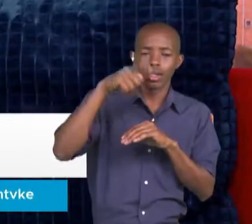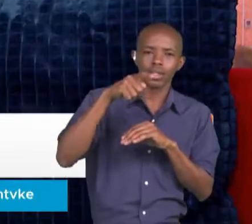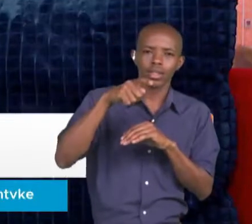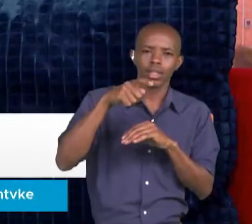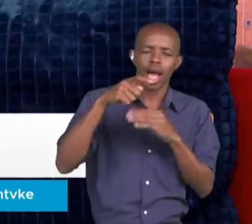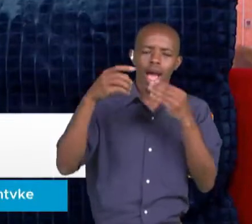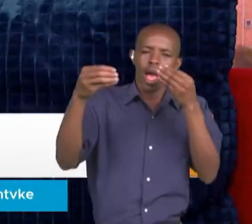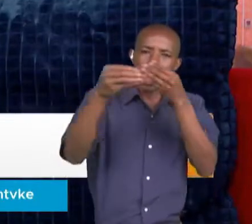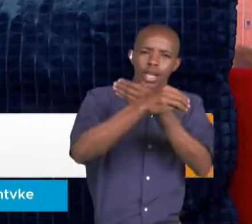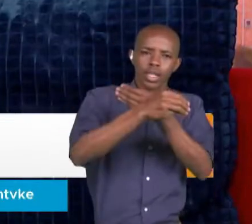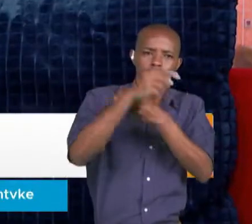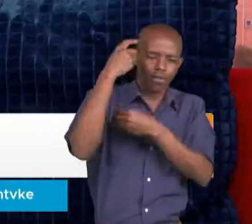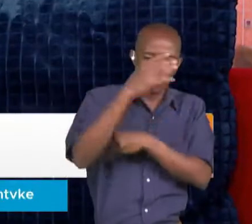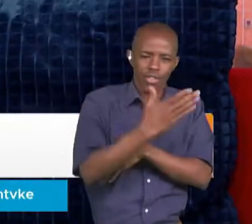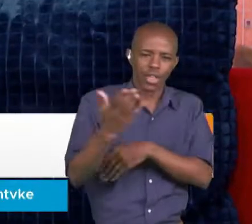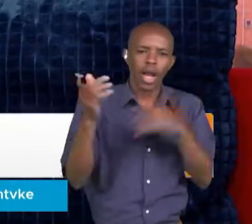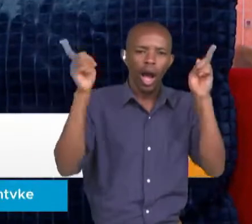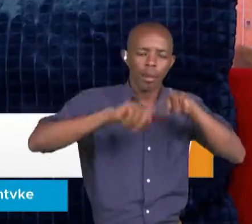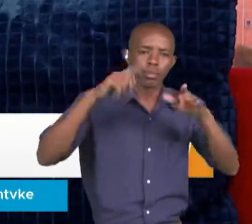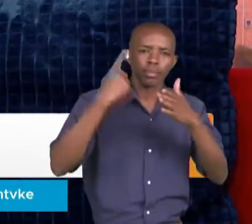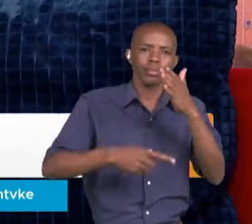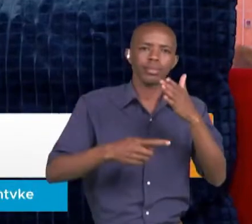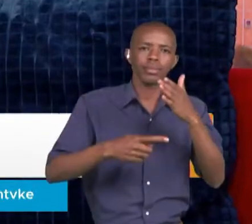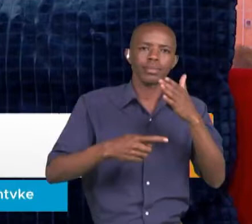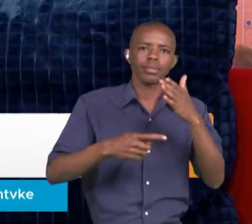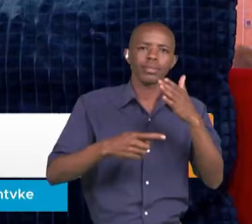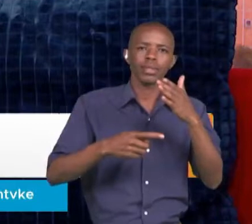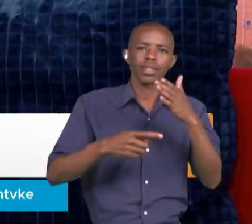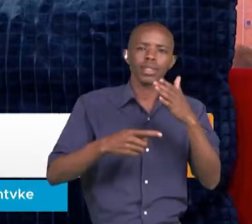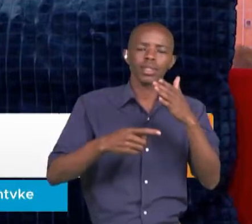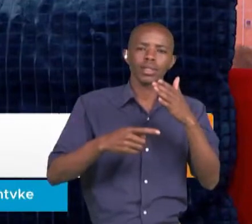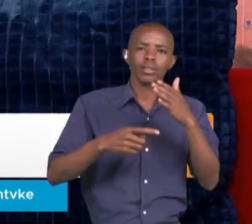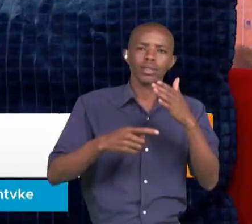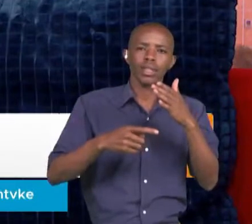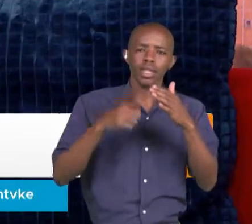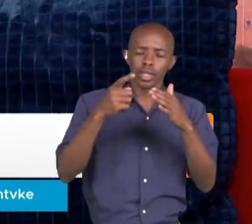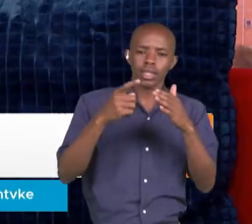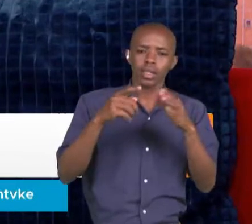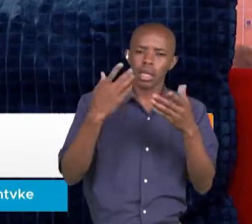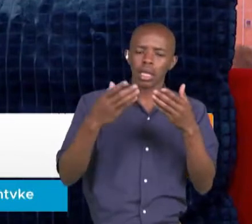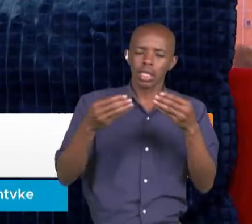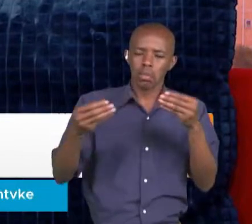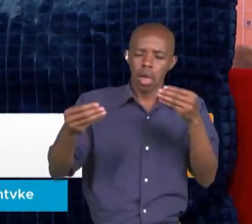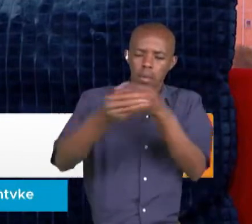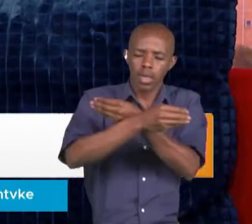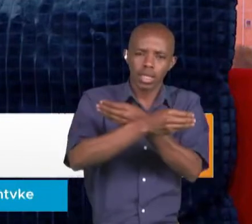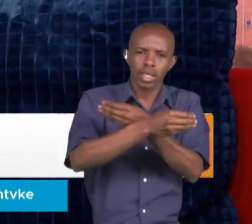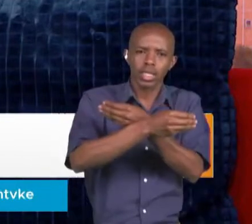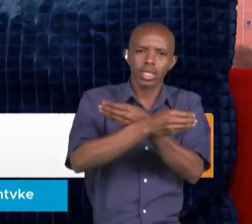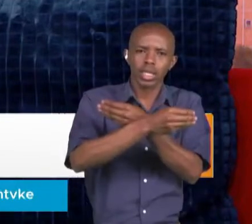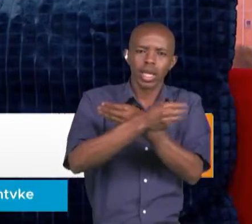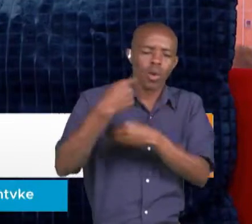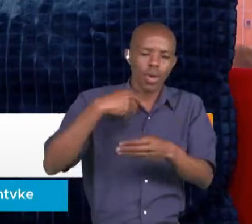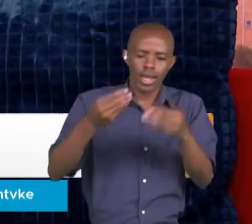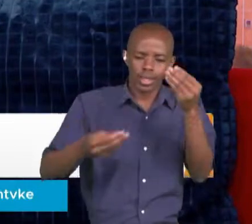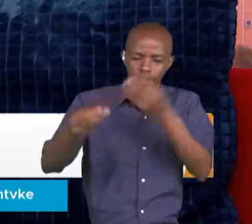in exchange for something. Because what happens is that abductees are actually barter trade, you know. We are selling